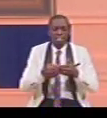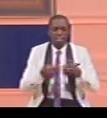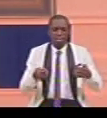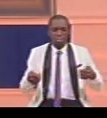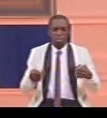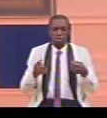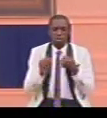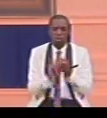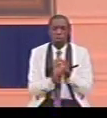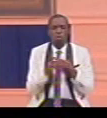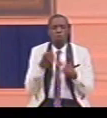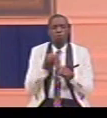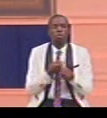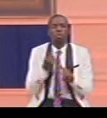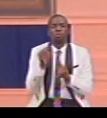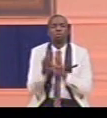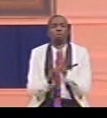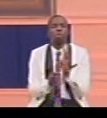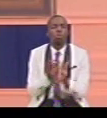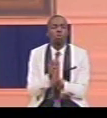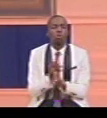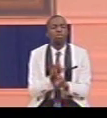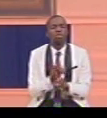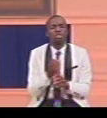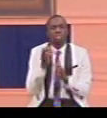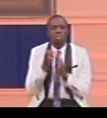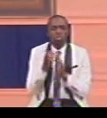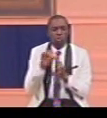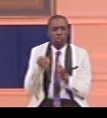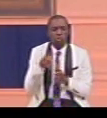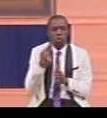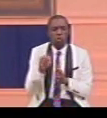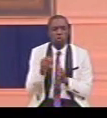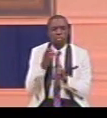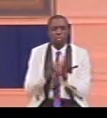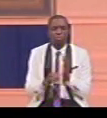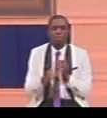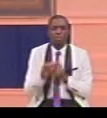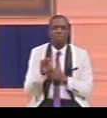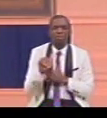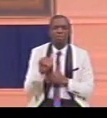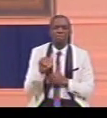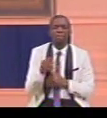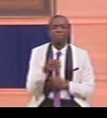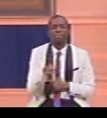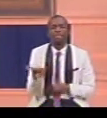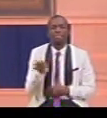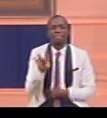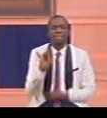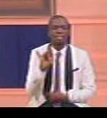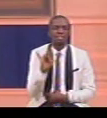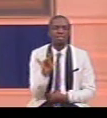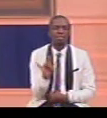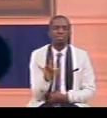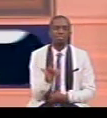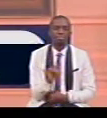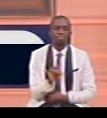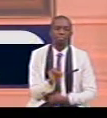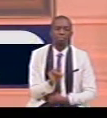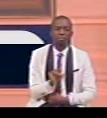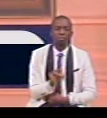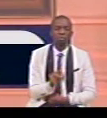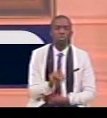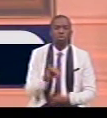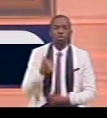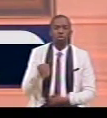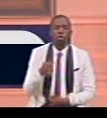word look at chapter 15 chapter 15 of John I'm reading from verse 18. it says in